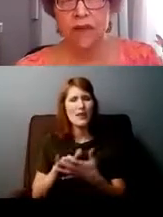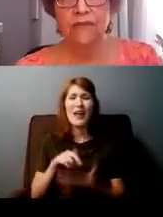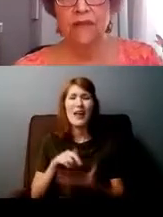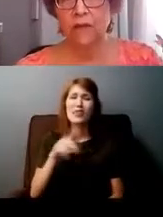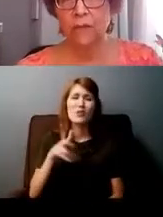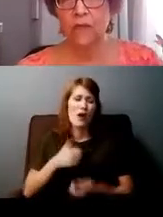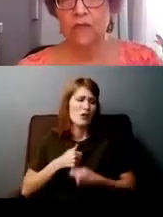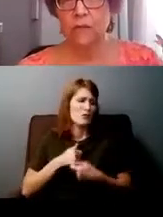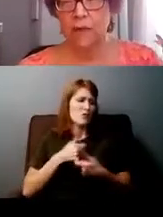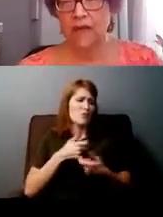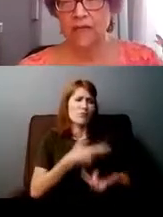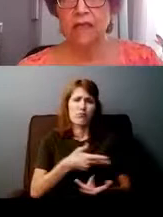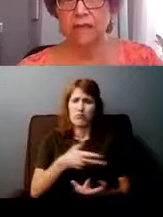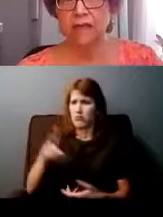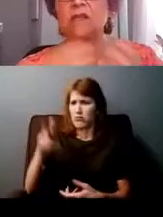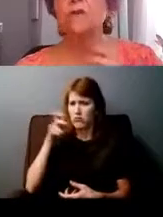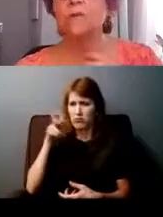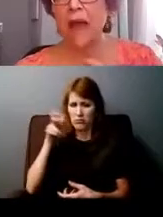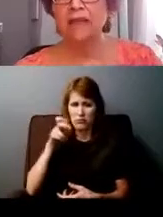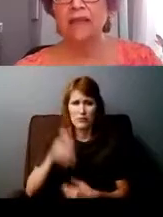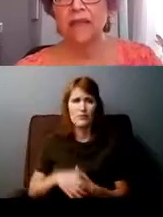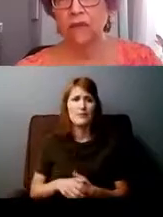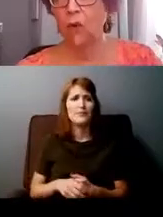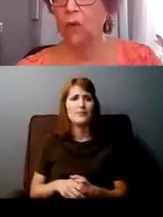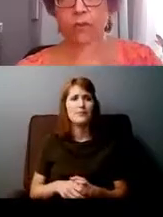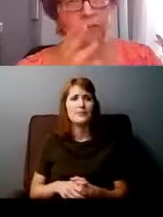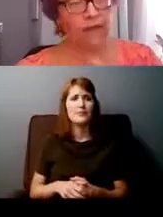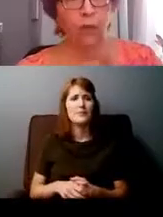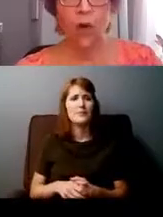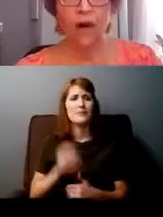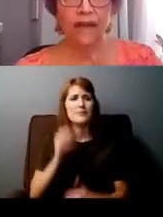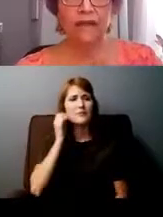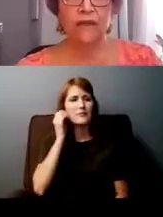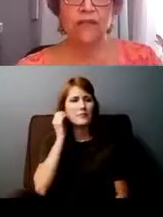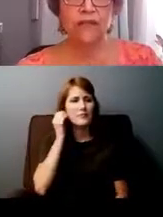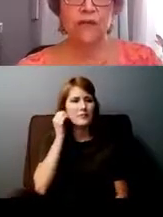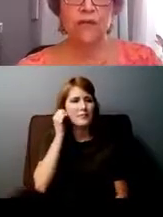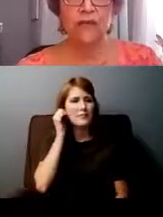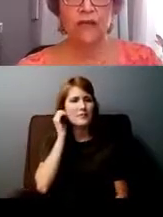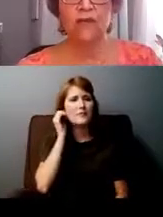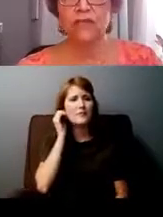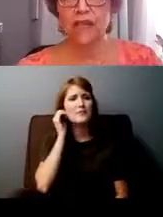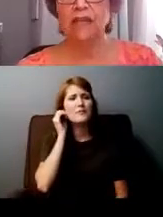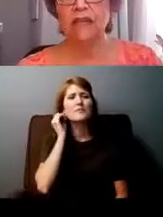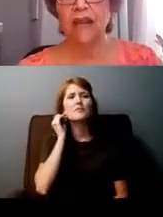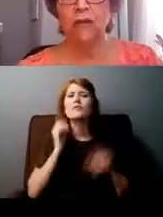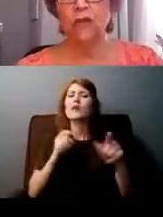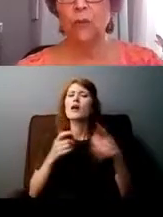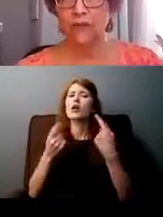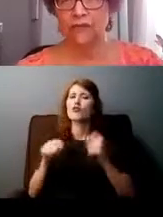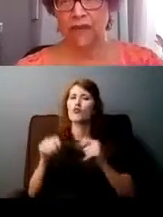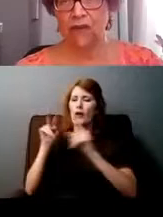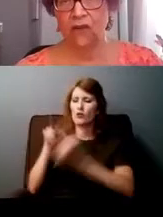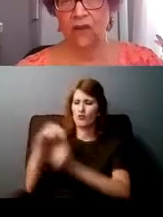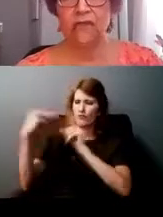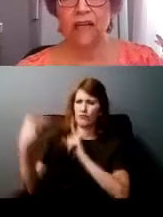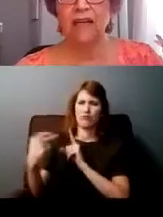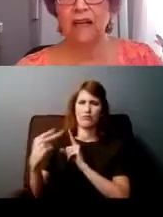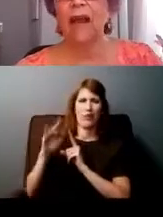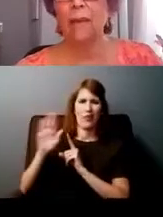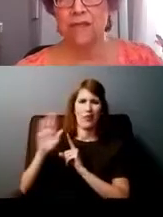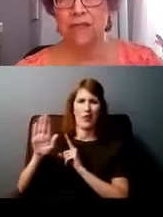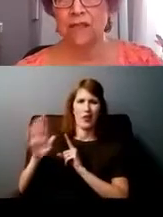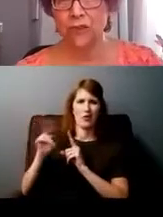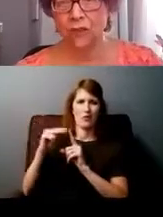put yourself in the other person's place. Again, this goes back to that whole, walking in their shoes, understanding how you would feel if that